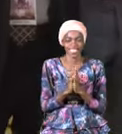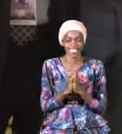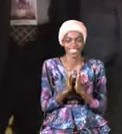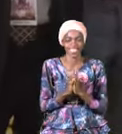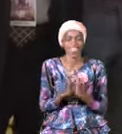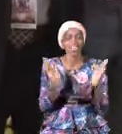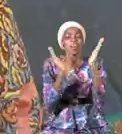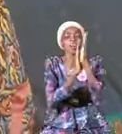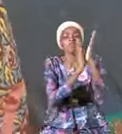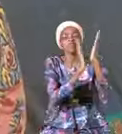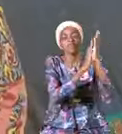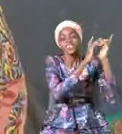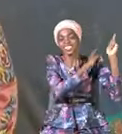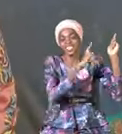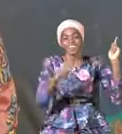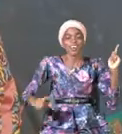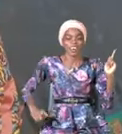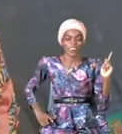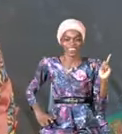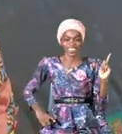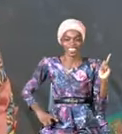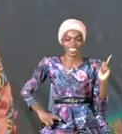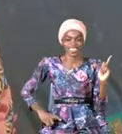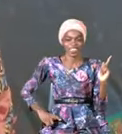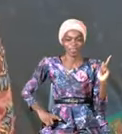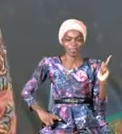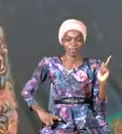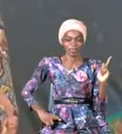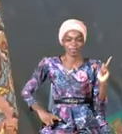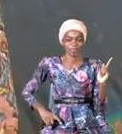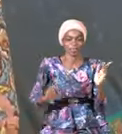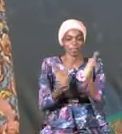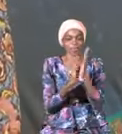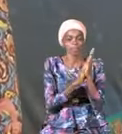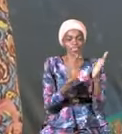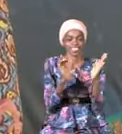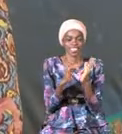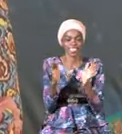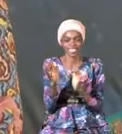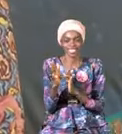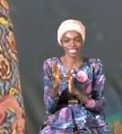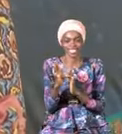Praise the Lord. Hallelujah. Praise Jesus.